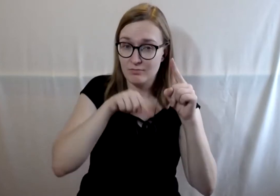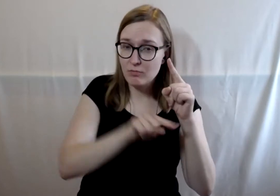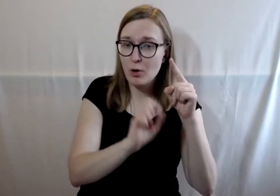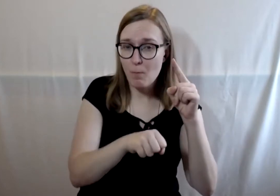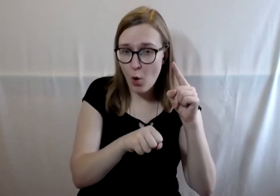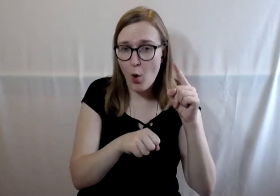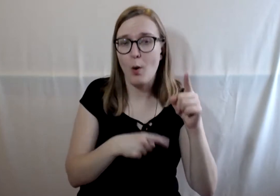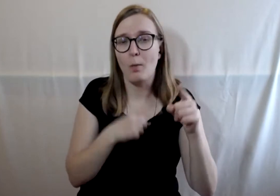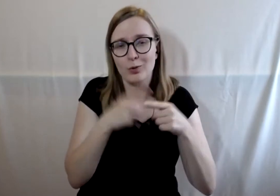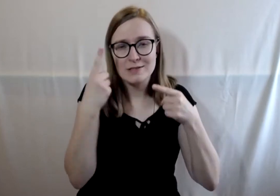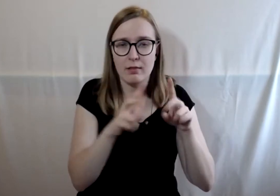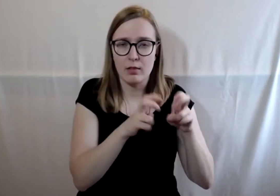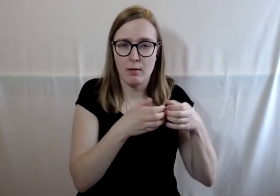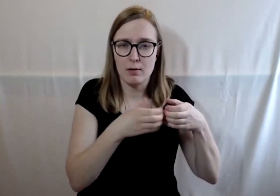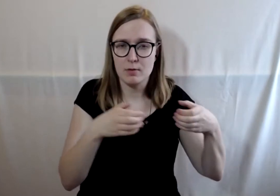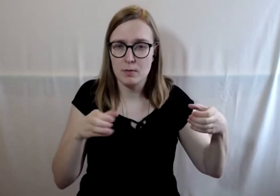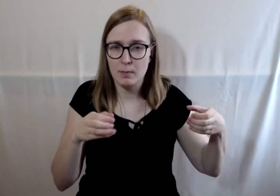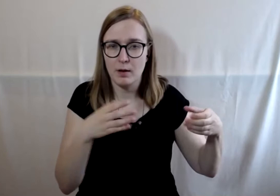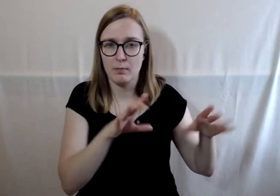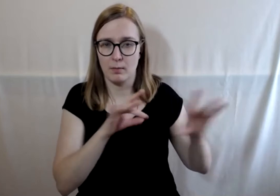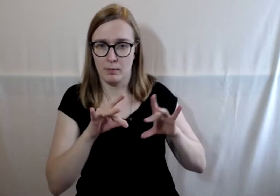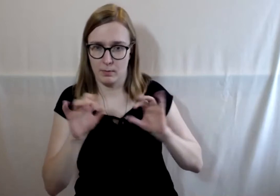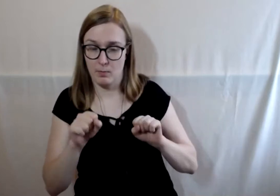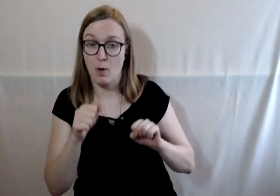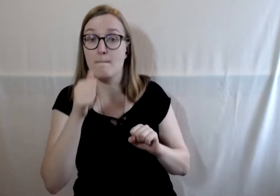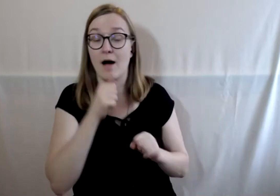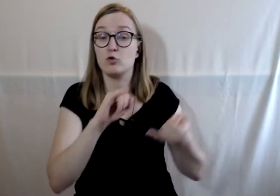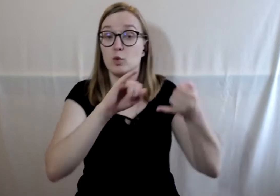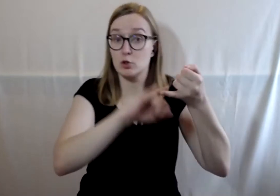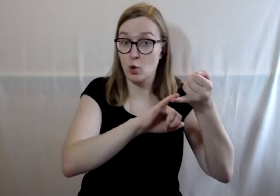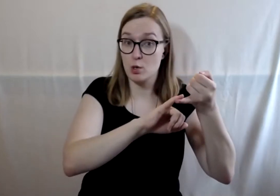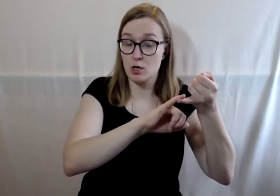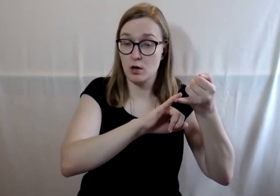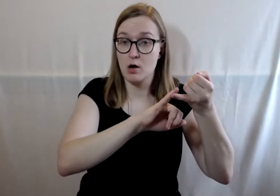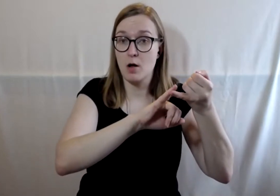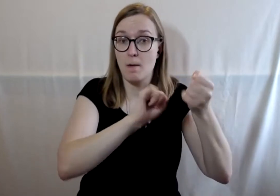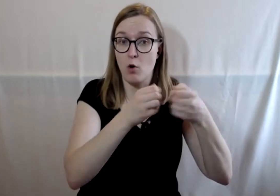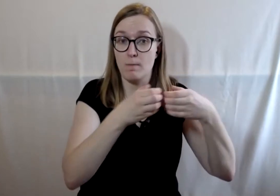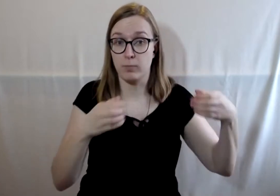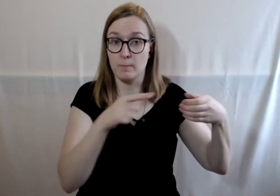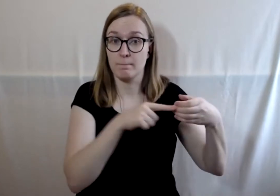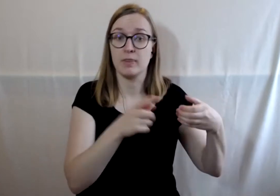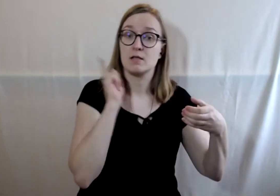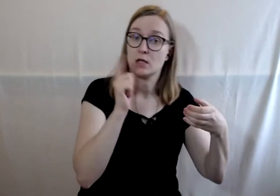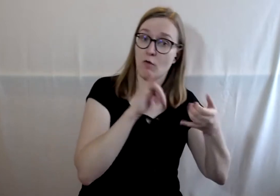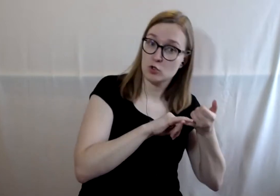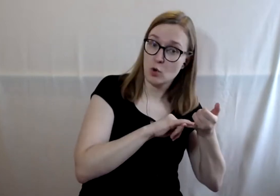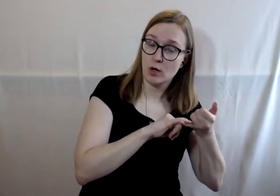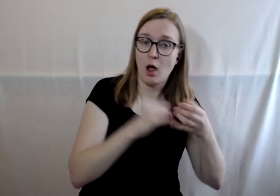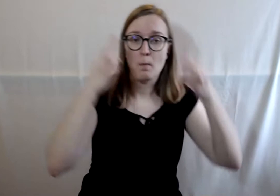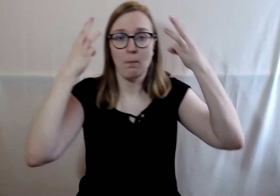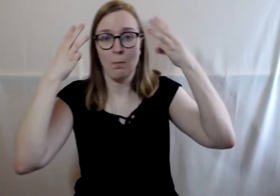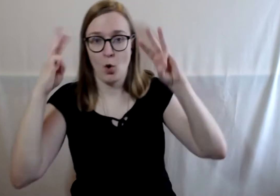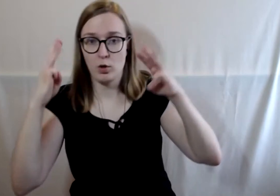let's say in ancient history, everyone learns about the beginning